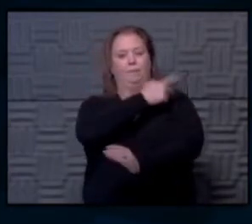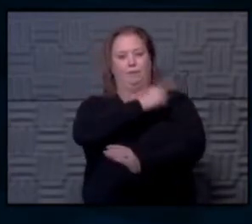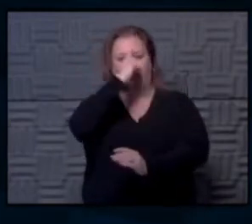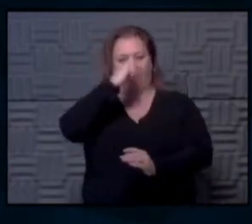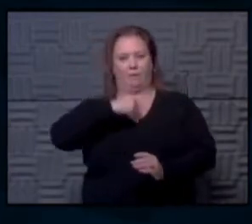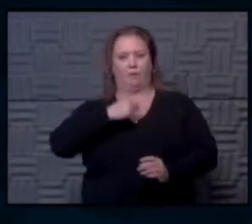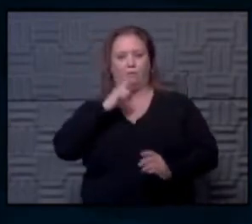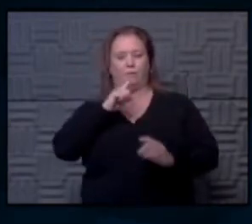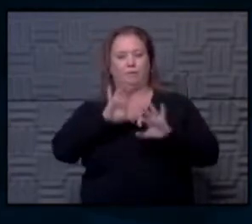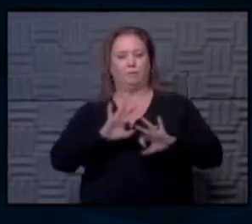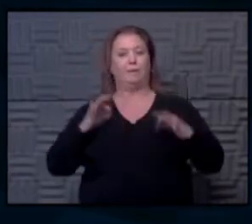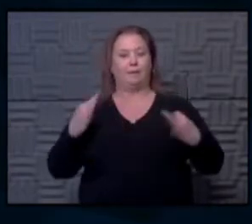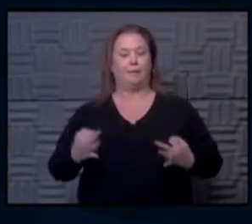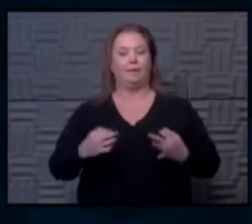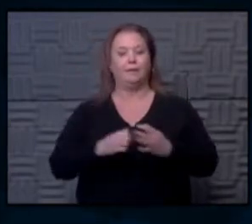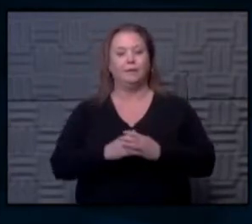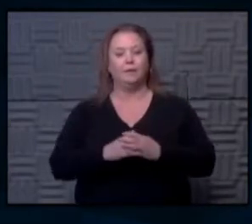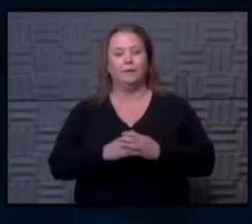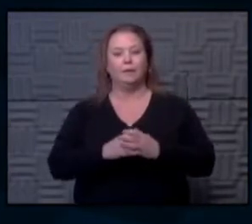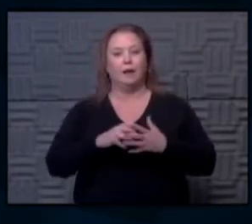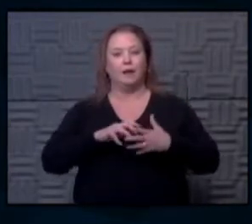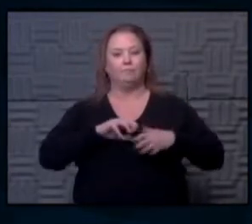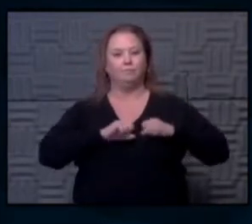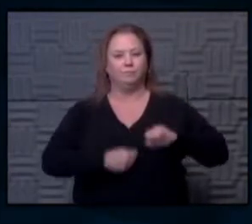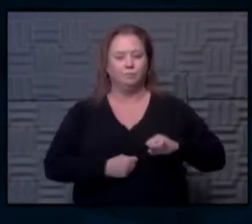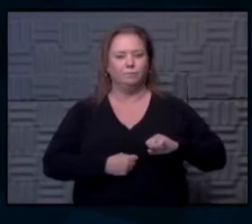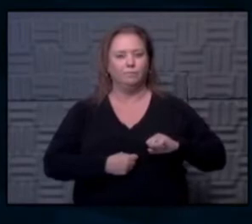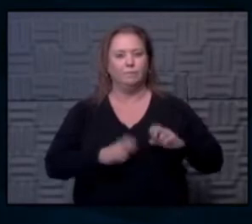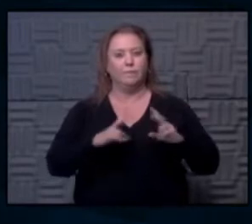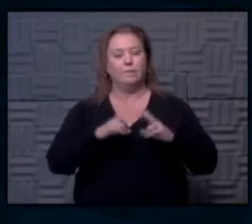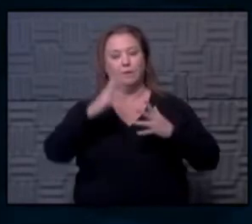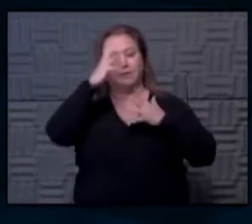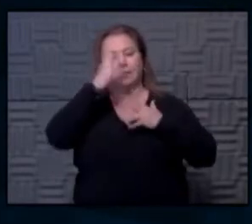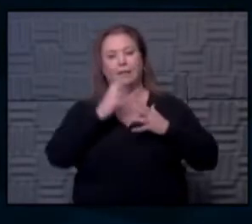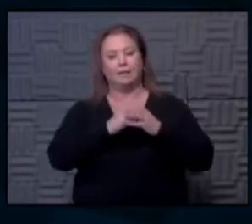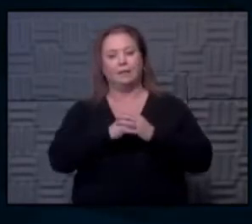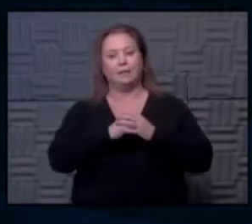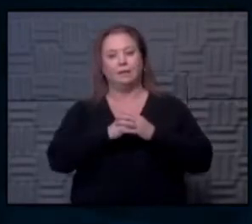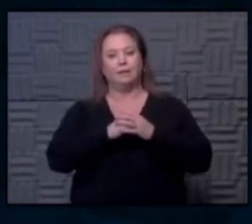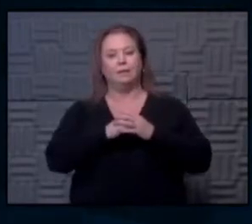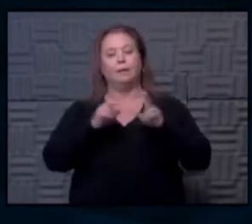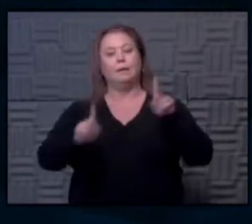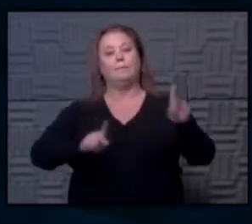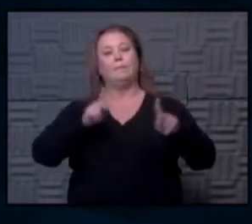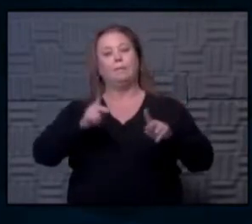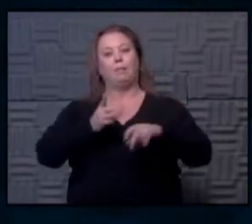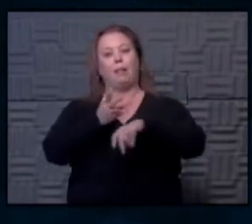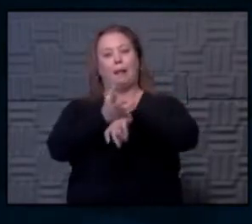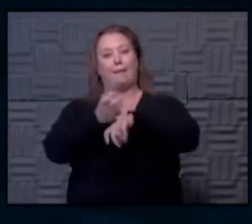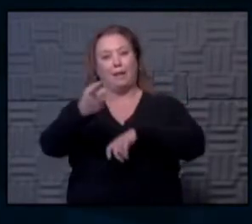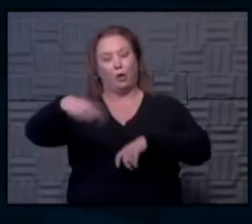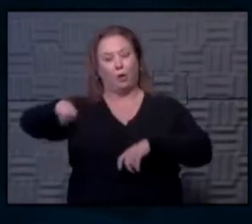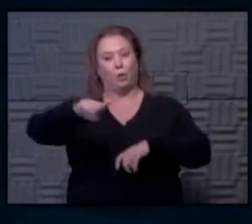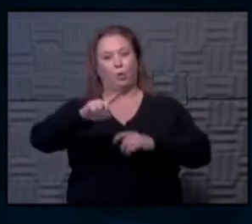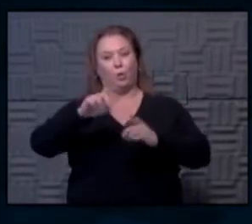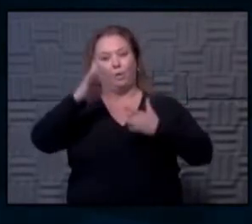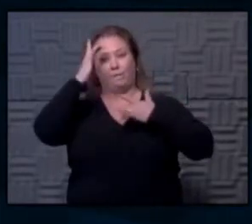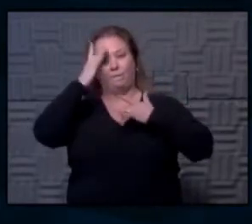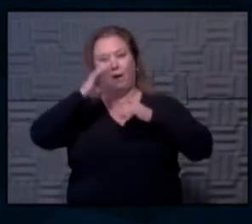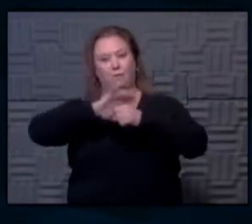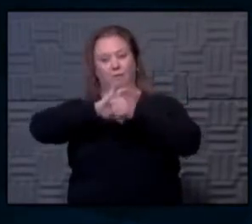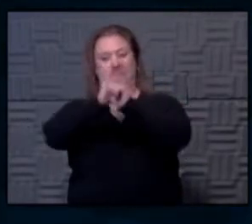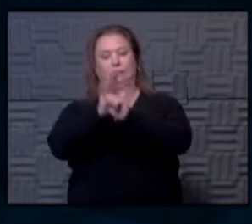He truly was family. I am crushed and very sad. People, I beg you, this virus is